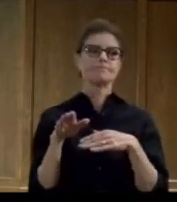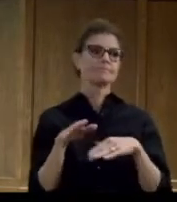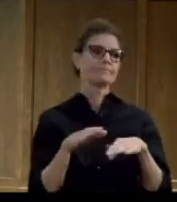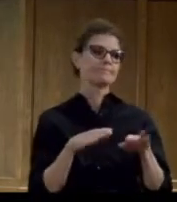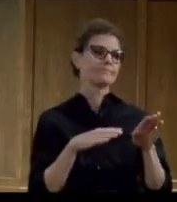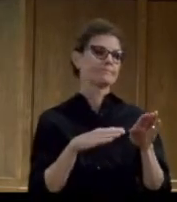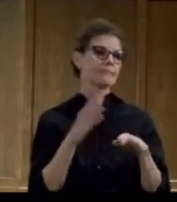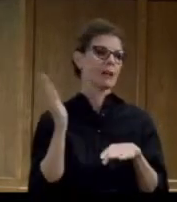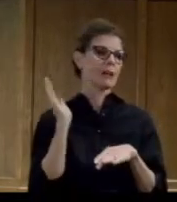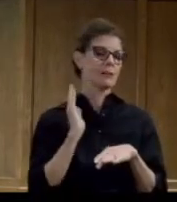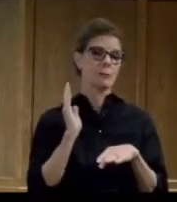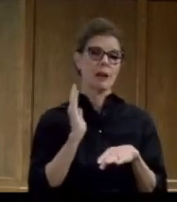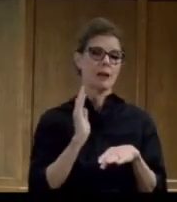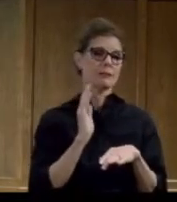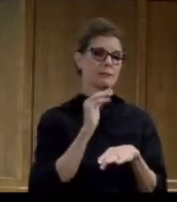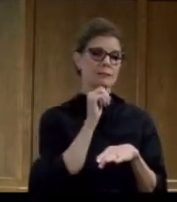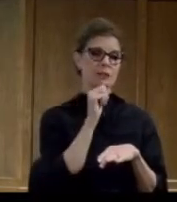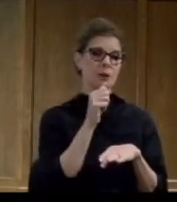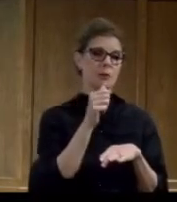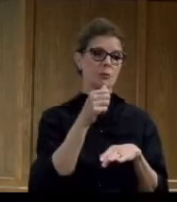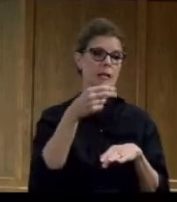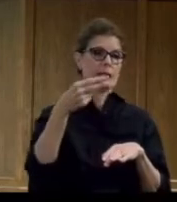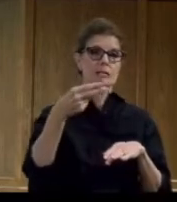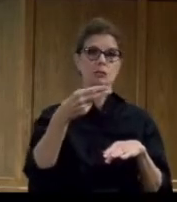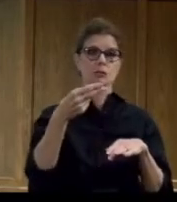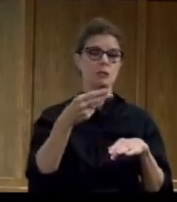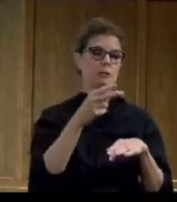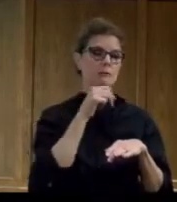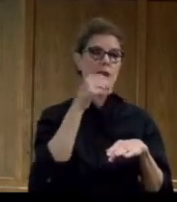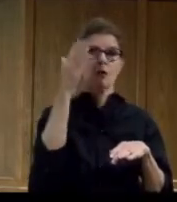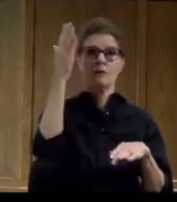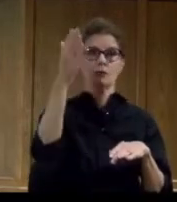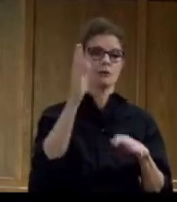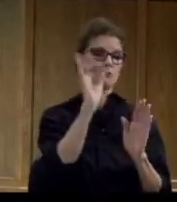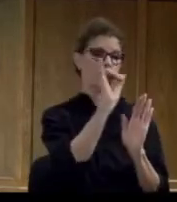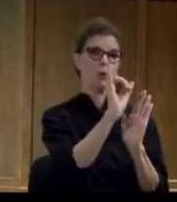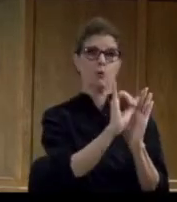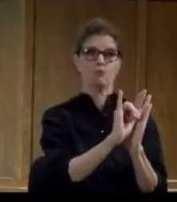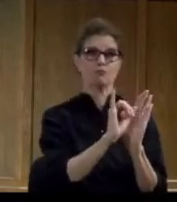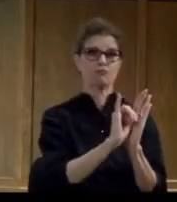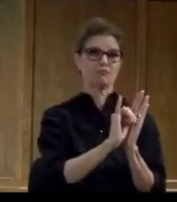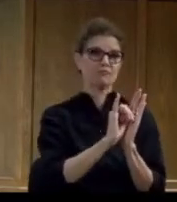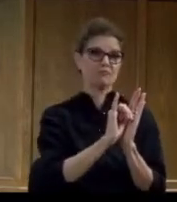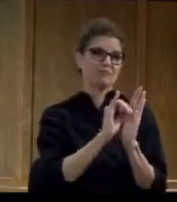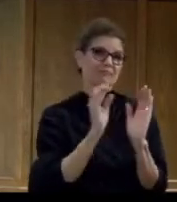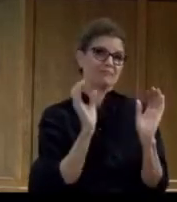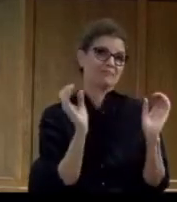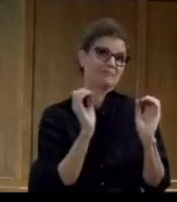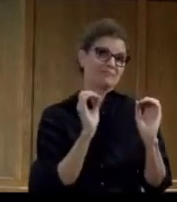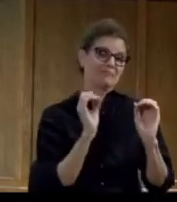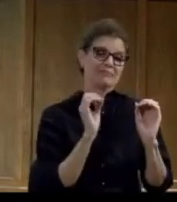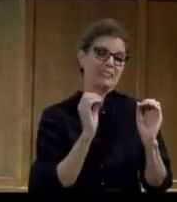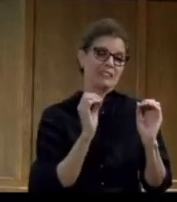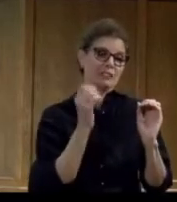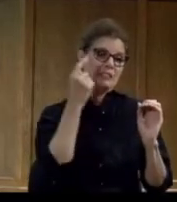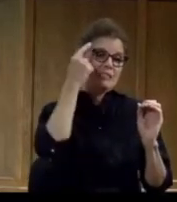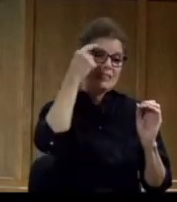no future, no identity. When she thinks about herself, she simply thinks, I'm